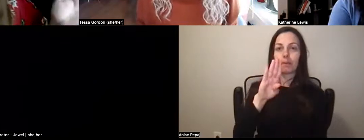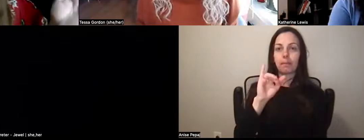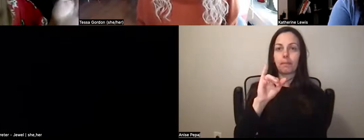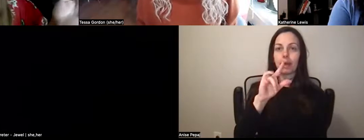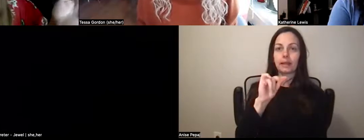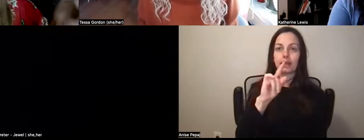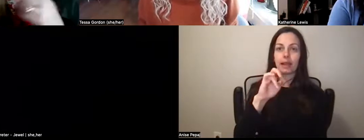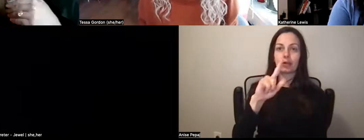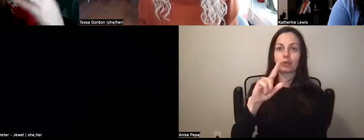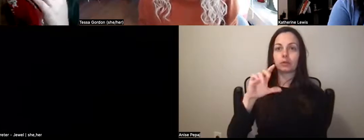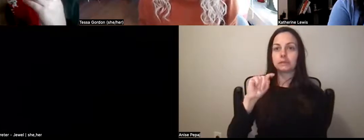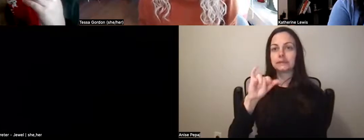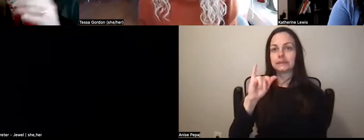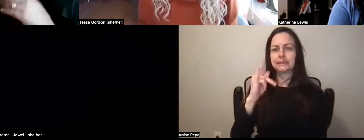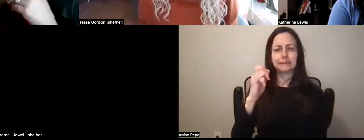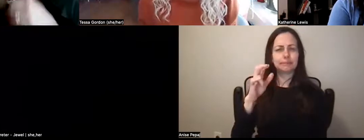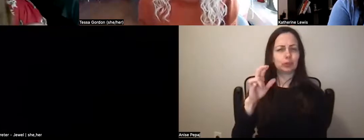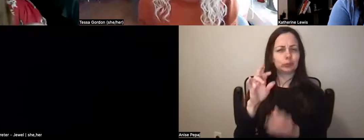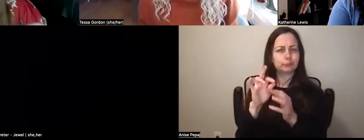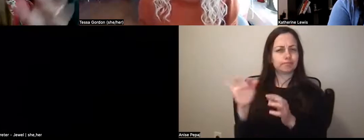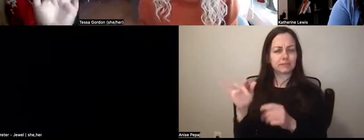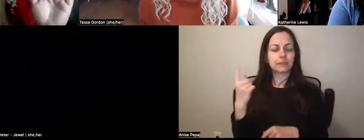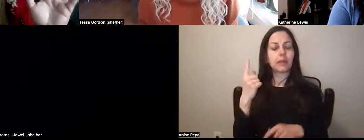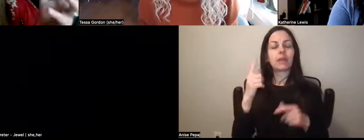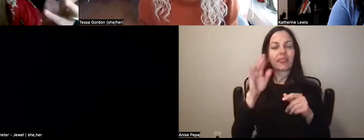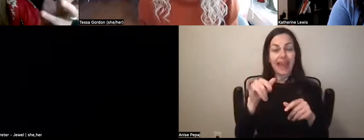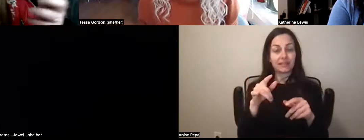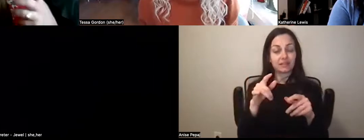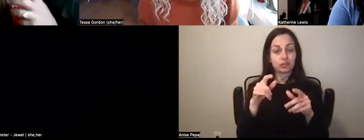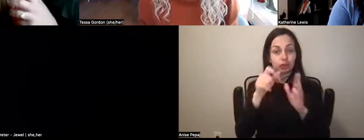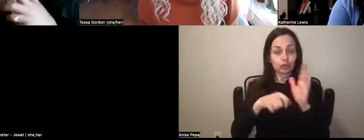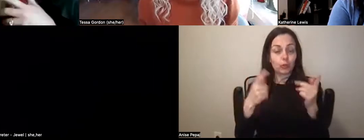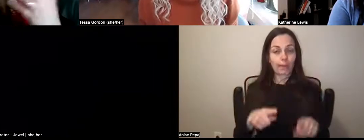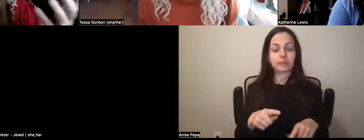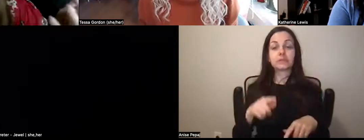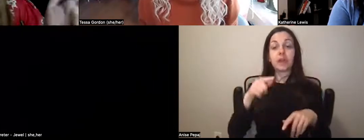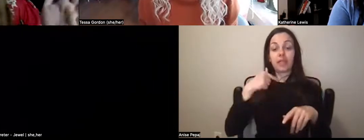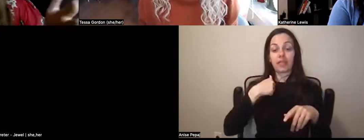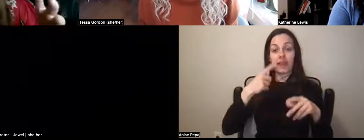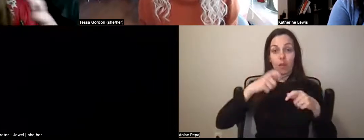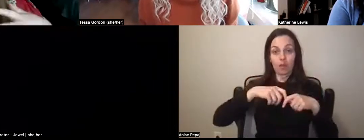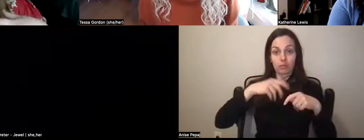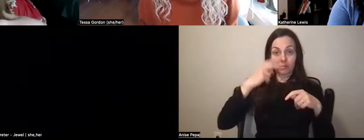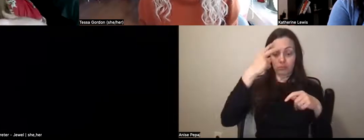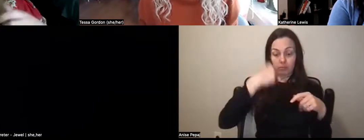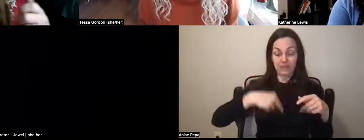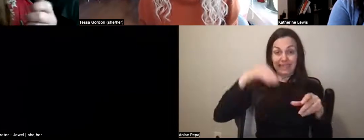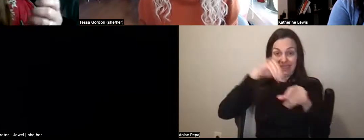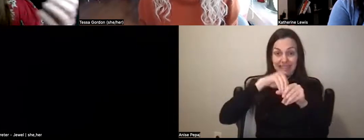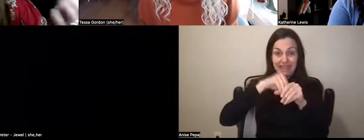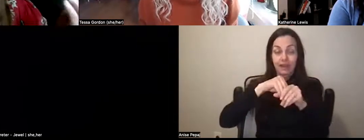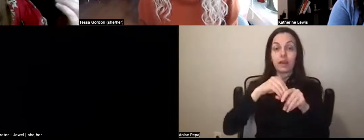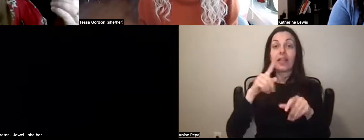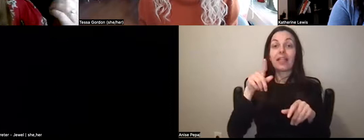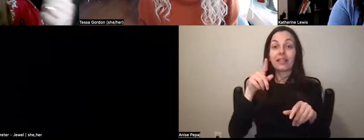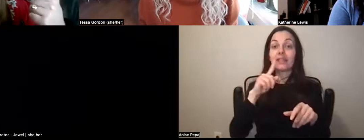very long name for a surgery where they go in, they surgically break your legs,